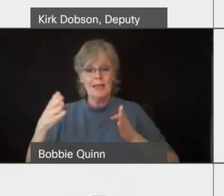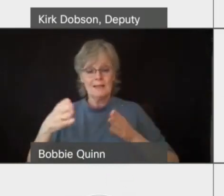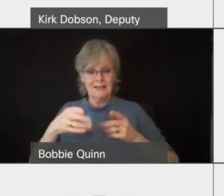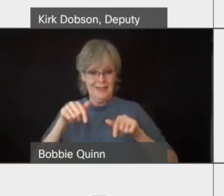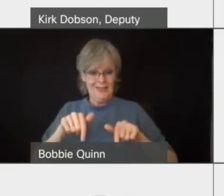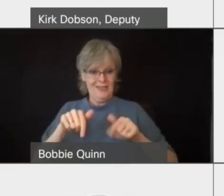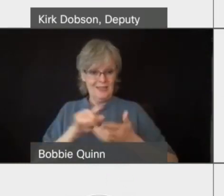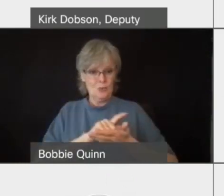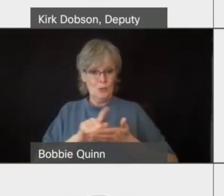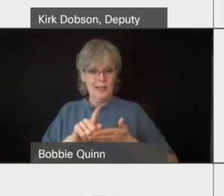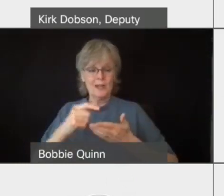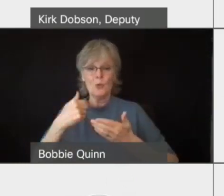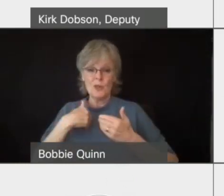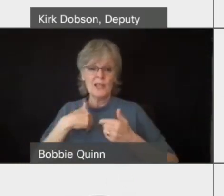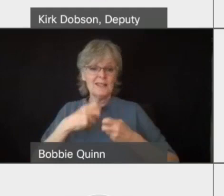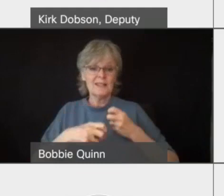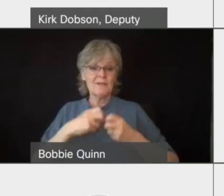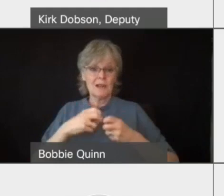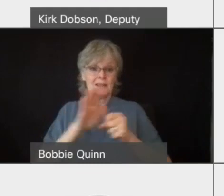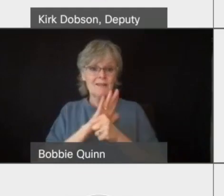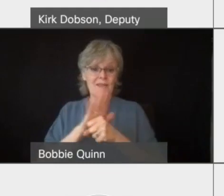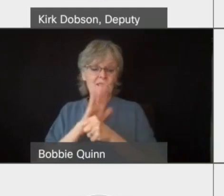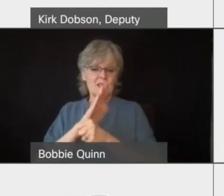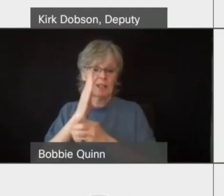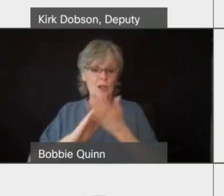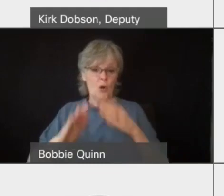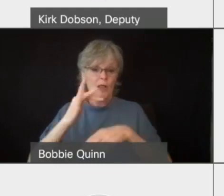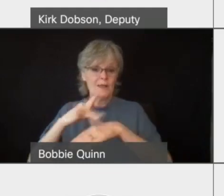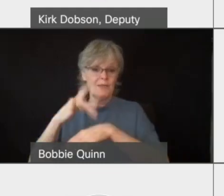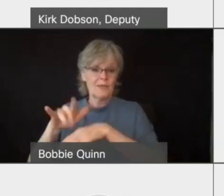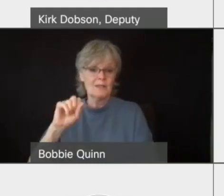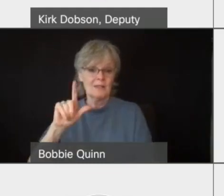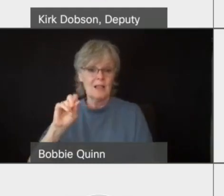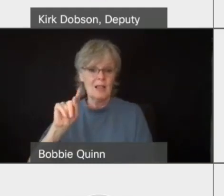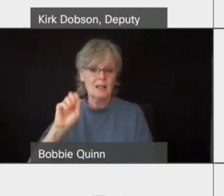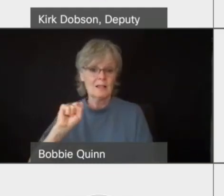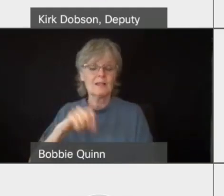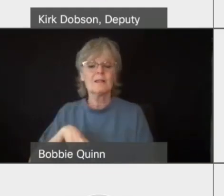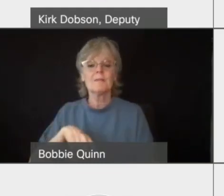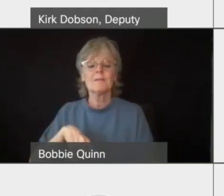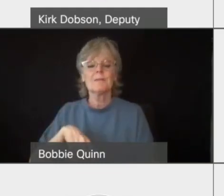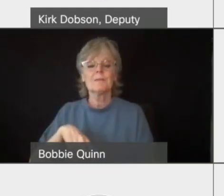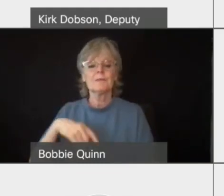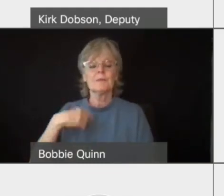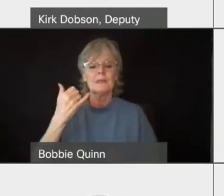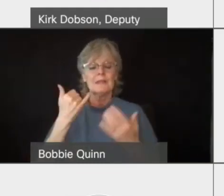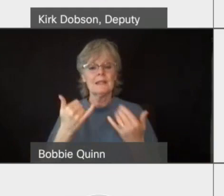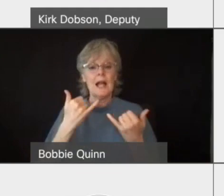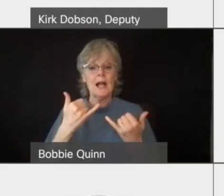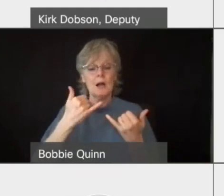fact, this week, we had trouble filling all the slots available. One of the things that we are working